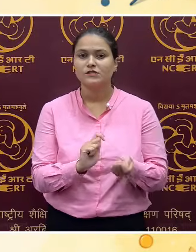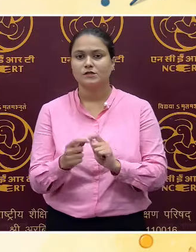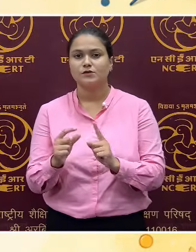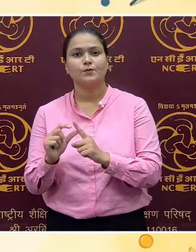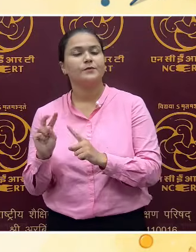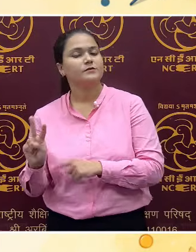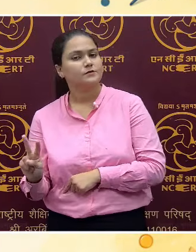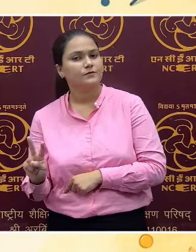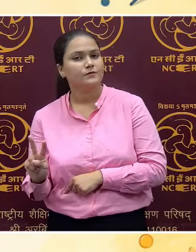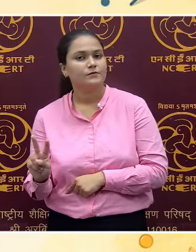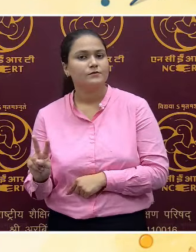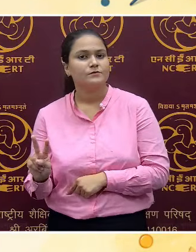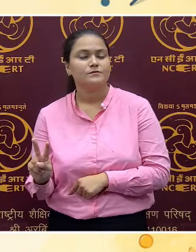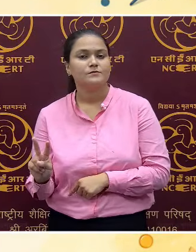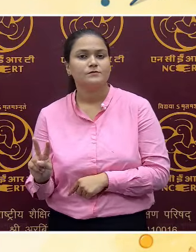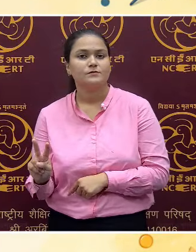voice,